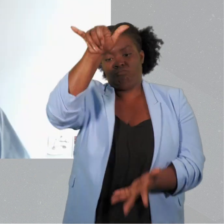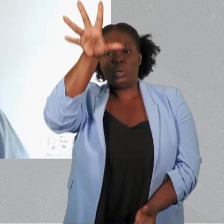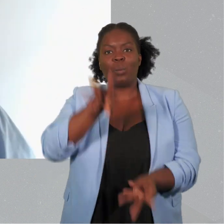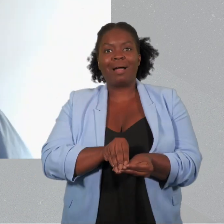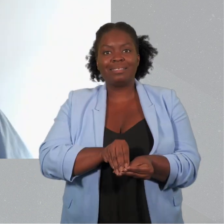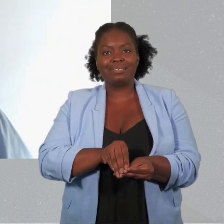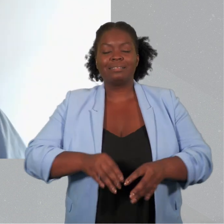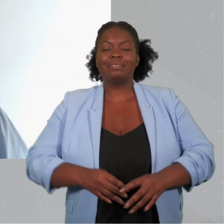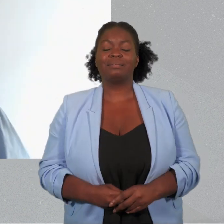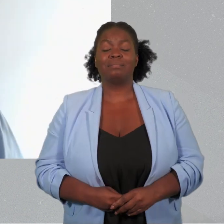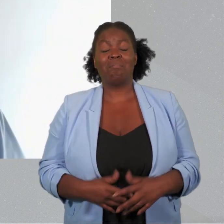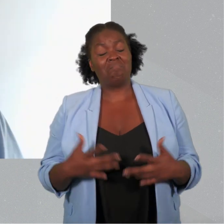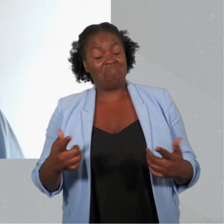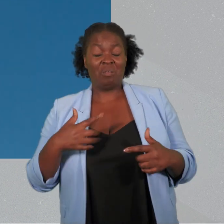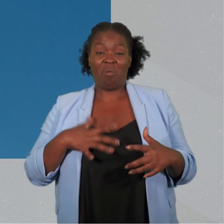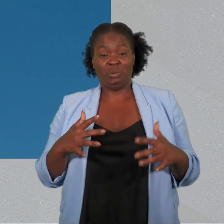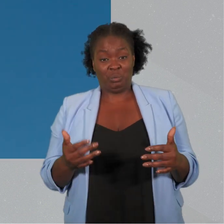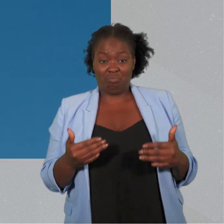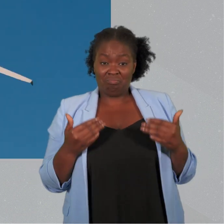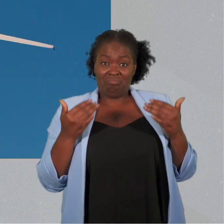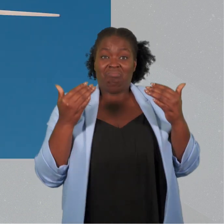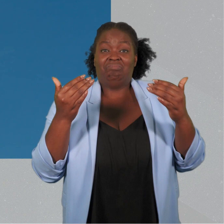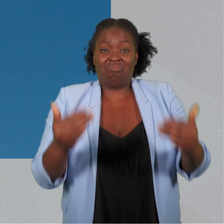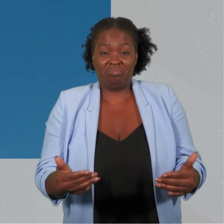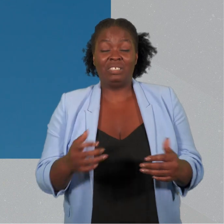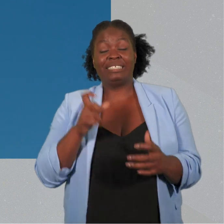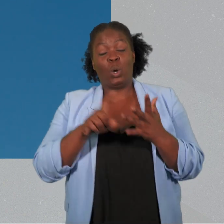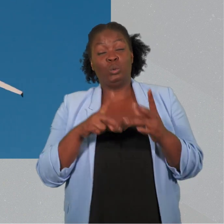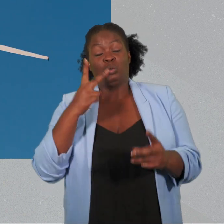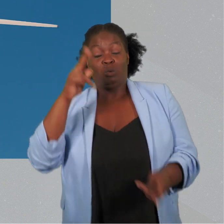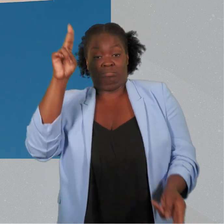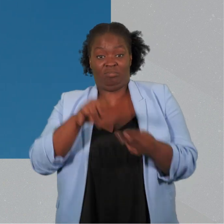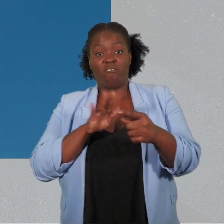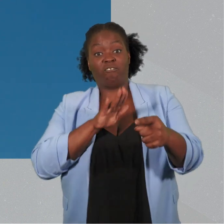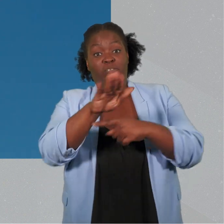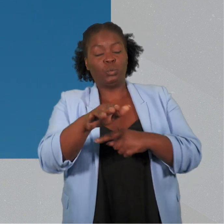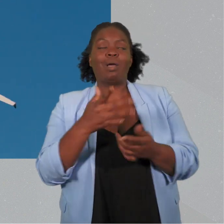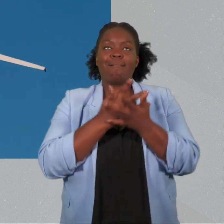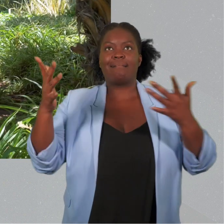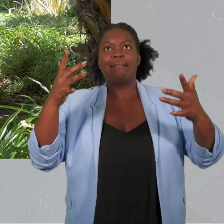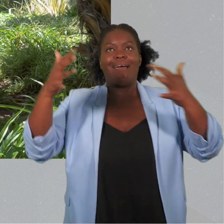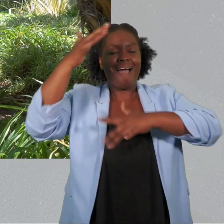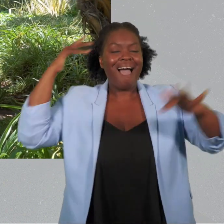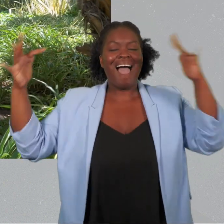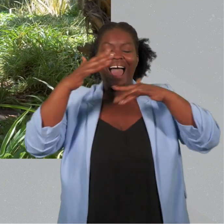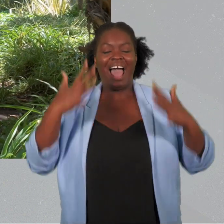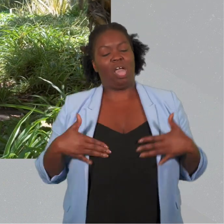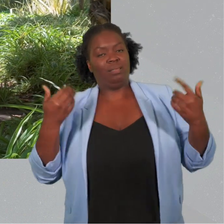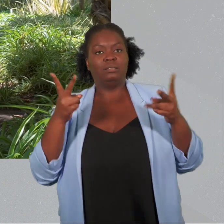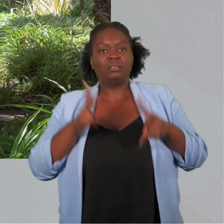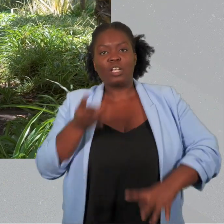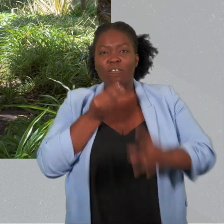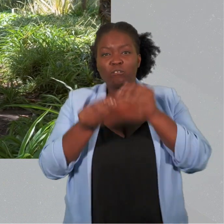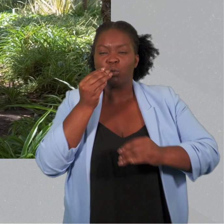you can go one step further and start to make the case that actually a low carbon future is a healthier future, cleaner air, healthier diets, more livable,